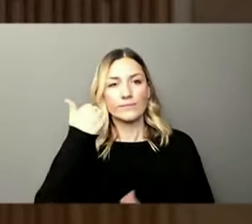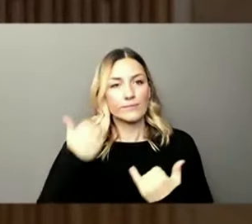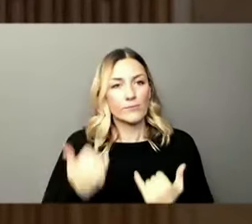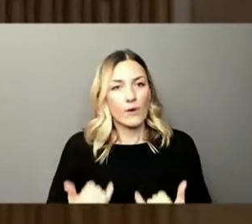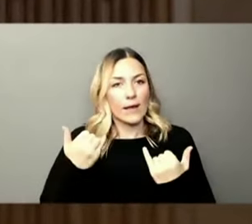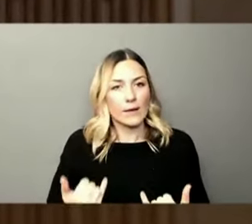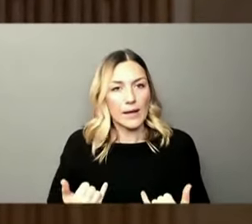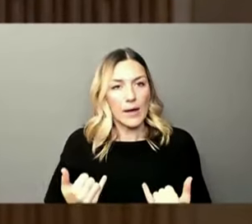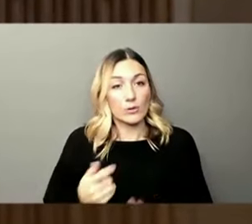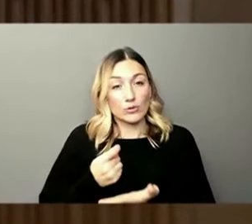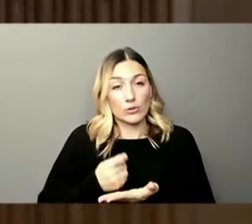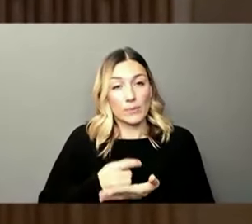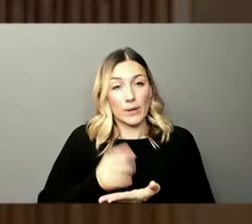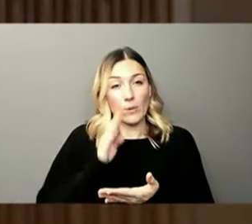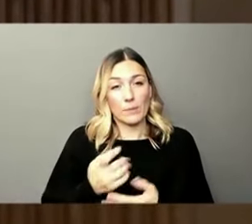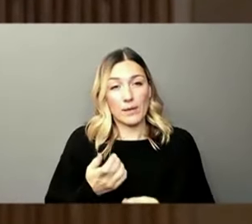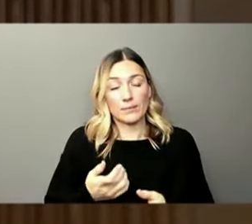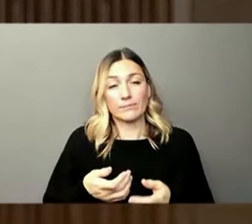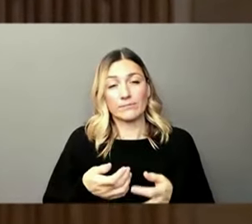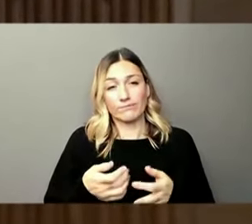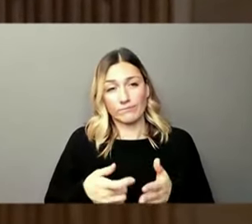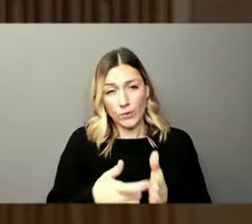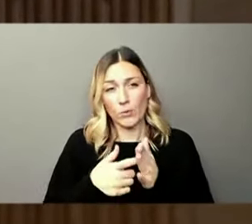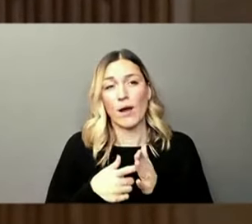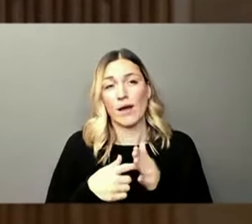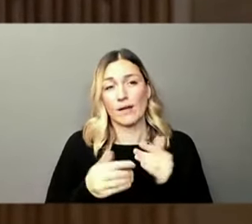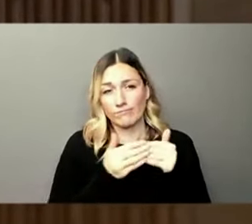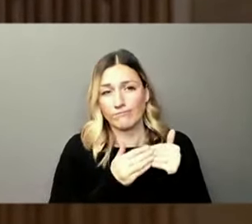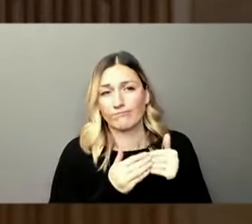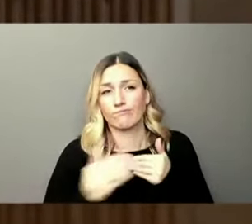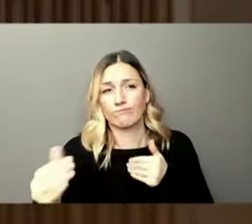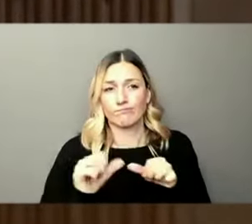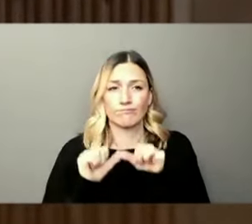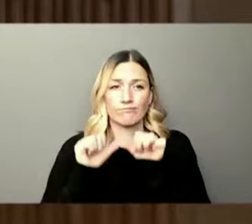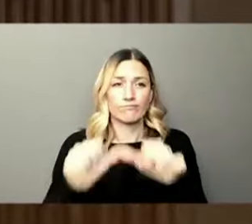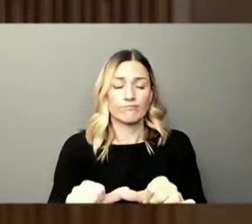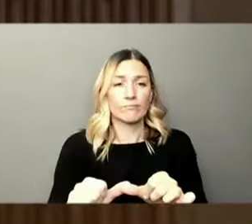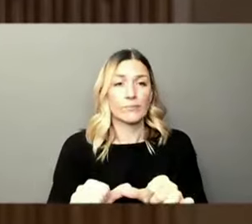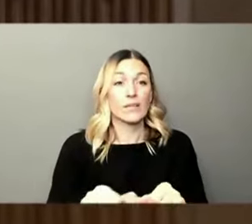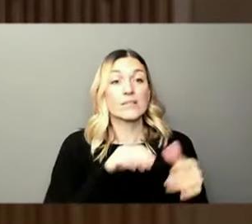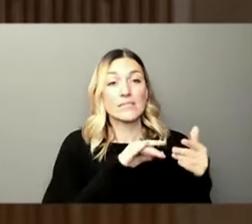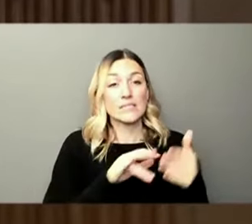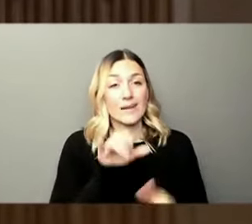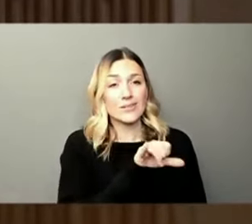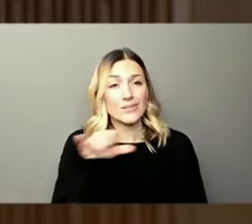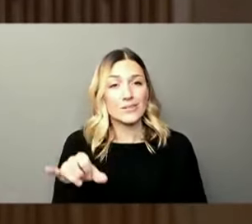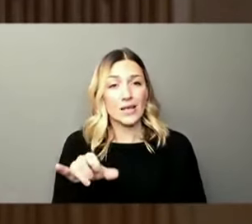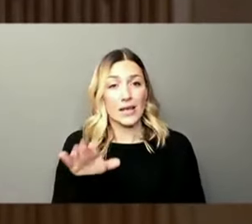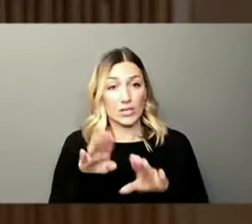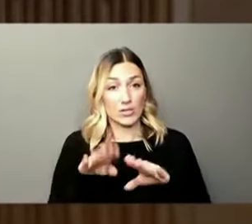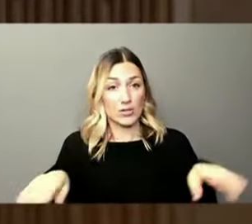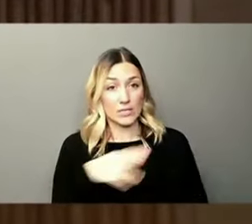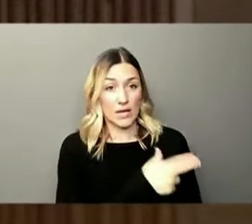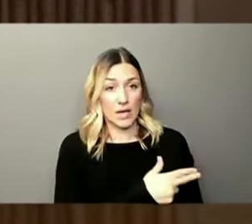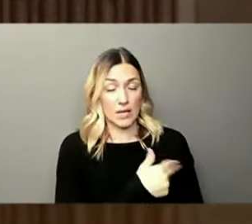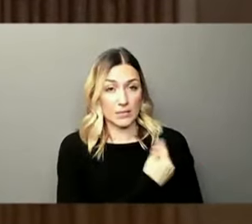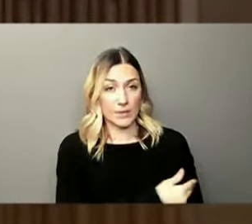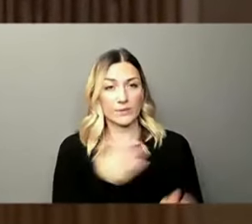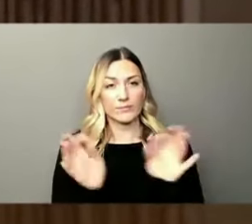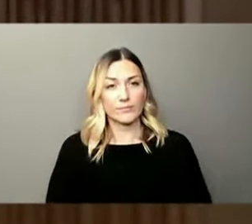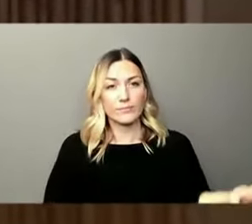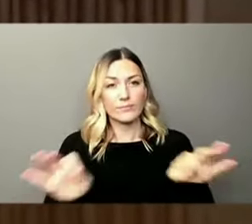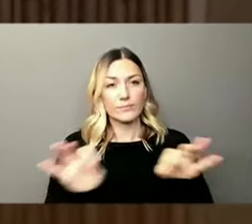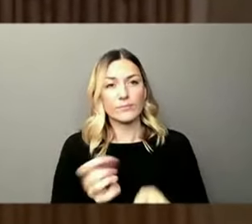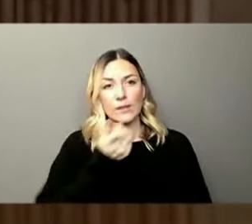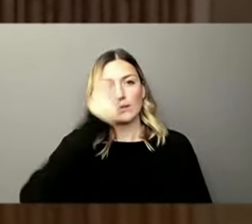life. Clinics and studies like those done at Children's are crucial to understanding this infection and its unique